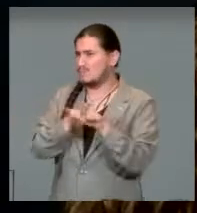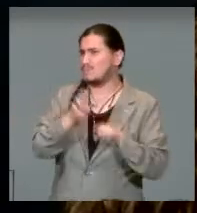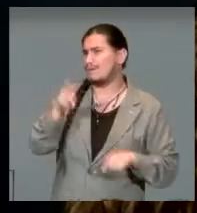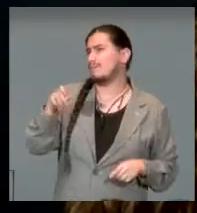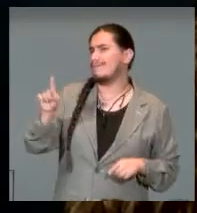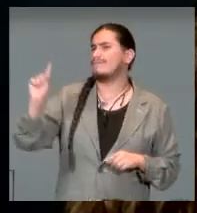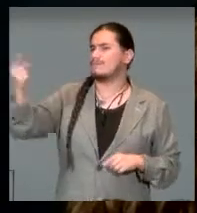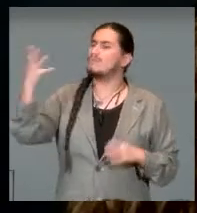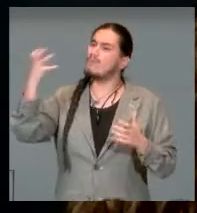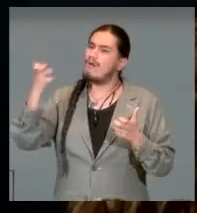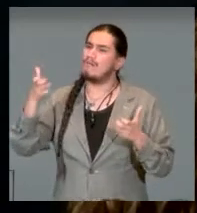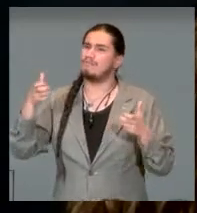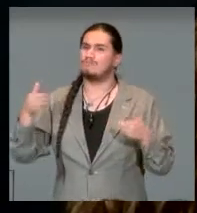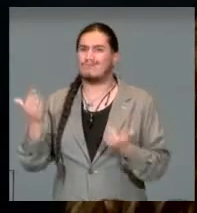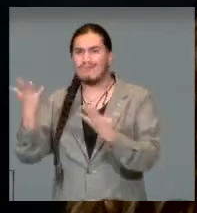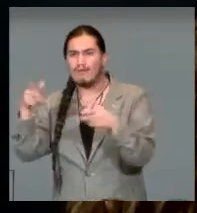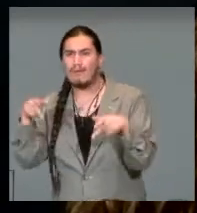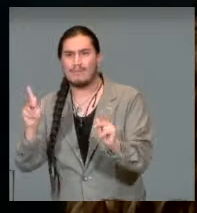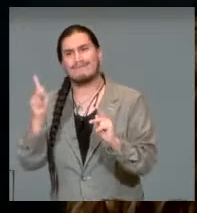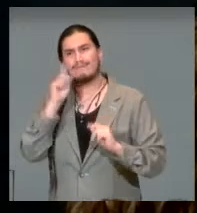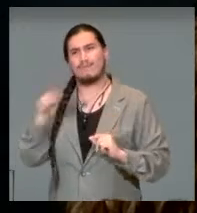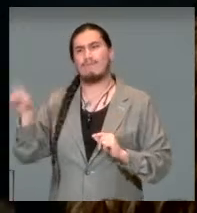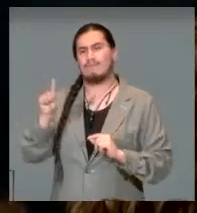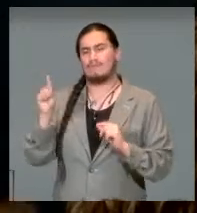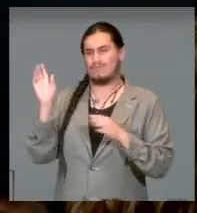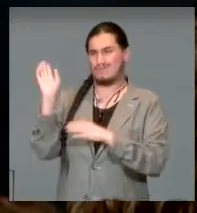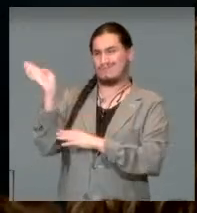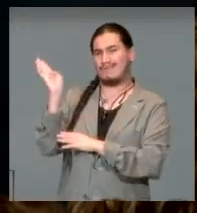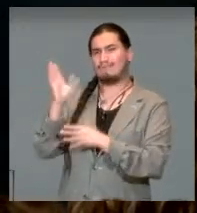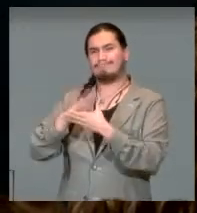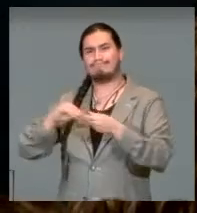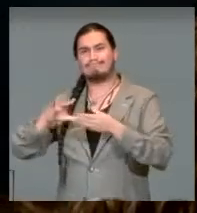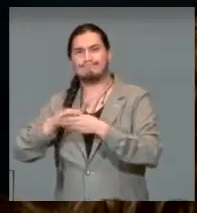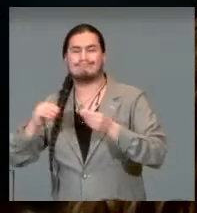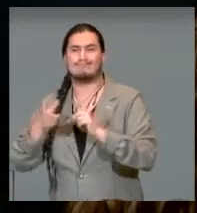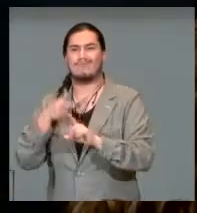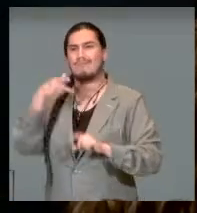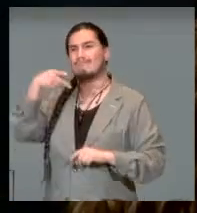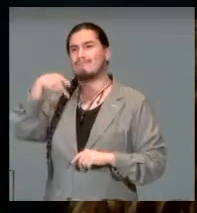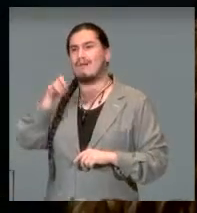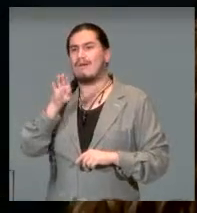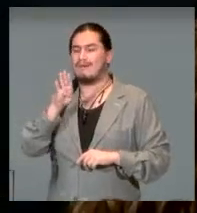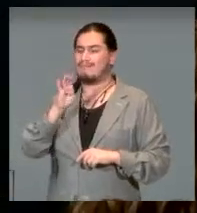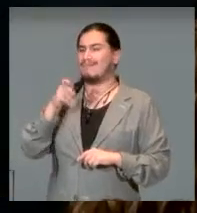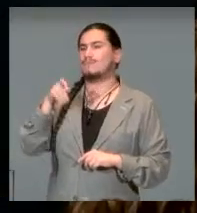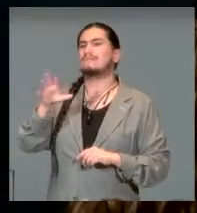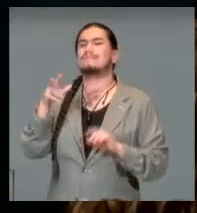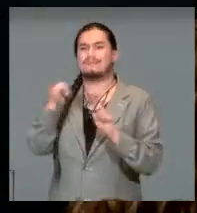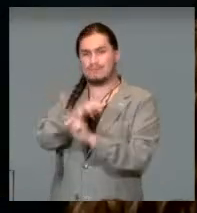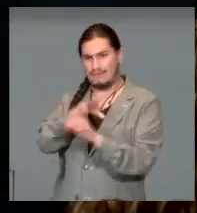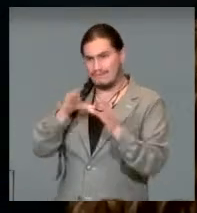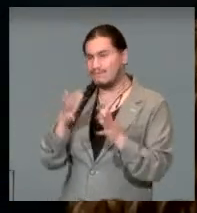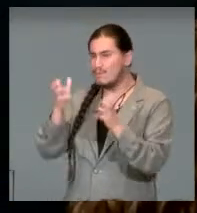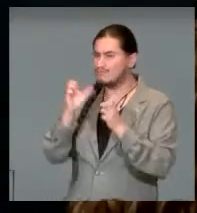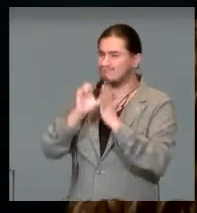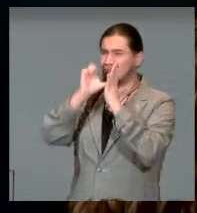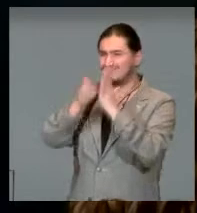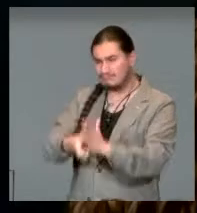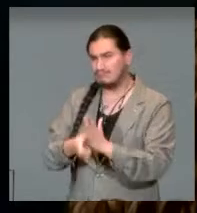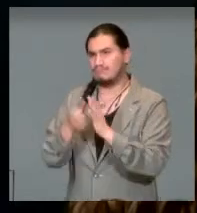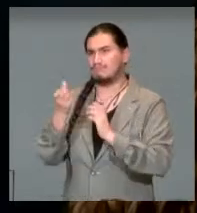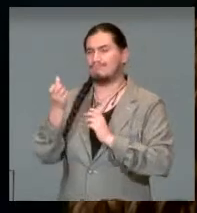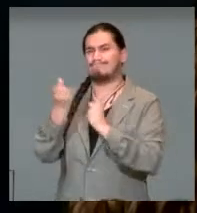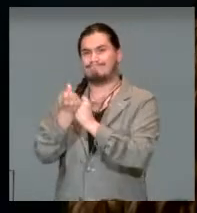chance to present from that BIPOC narrative, storytelling. I wanted us to reassert and reclaim